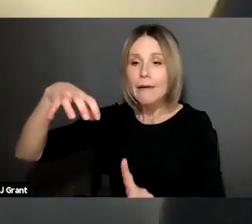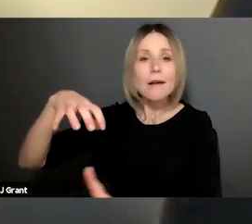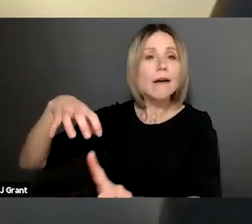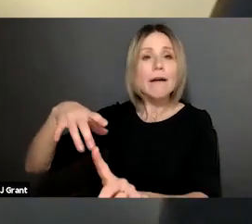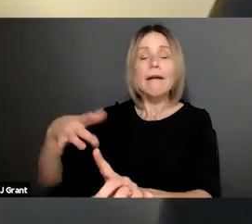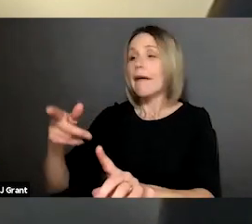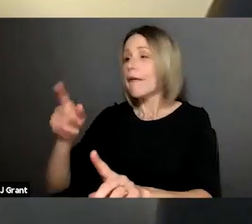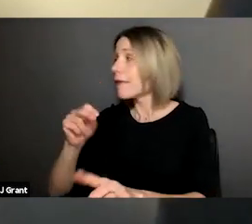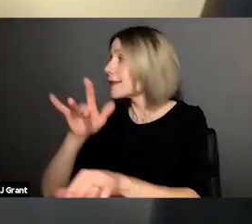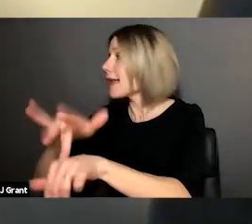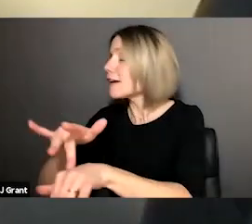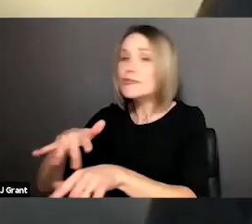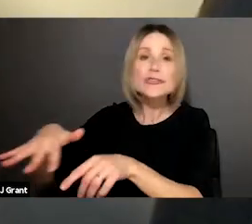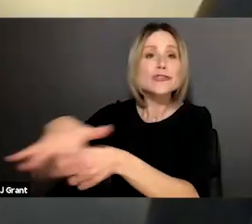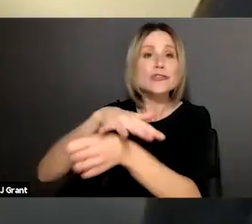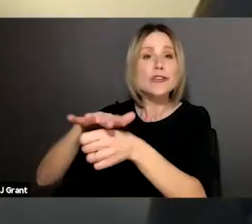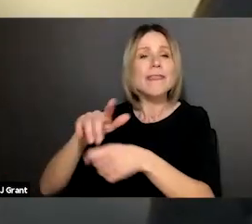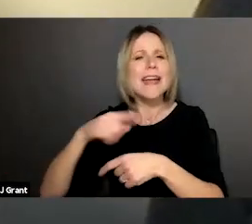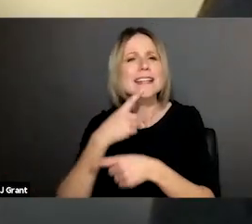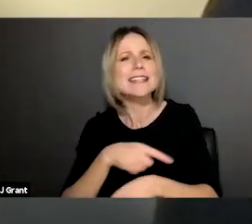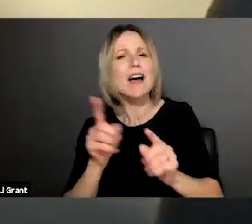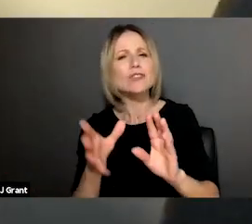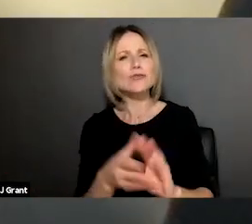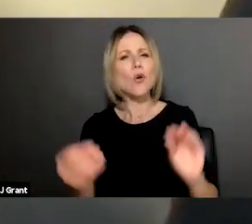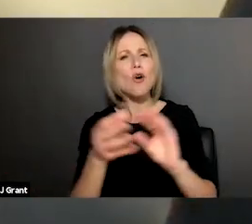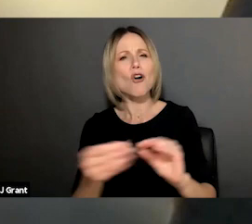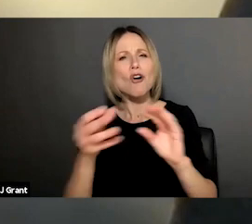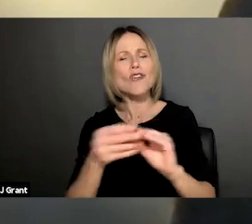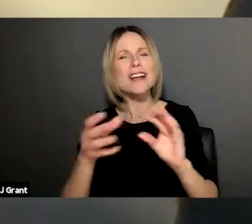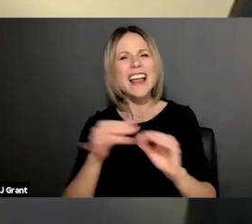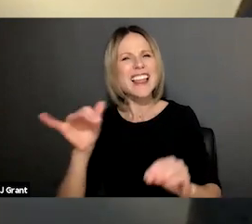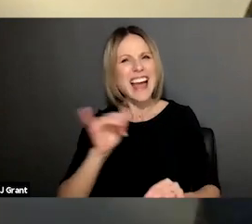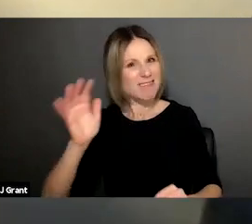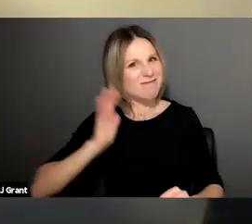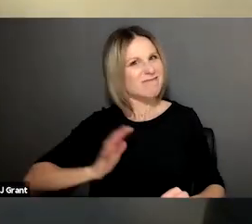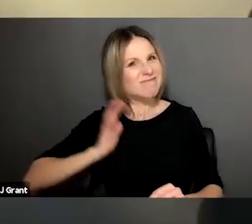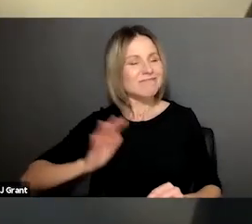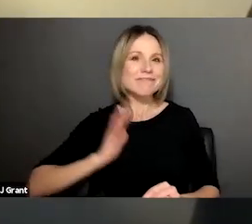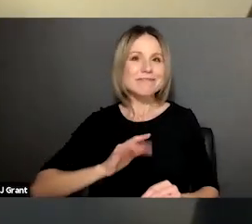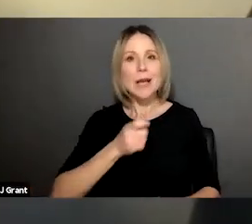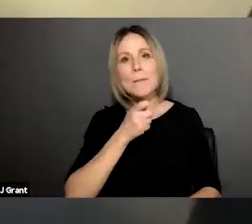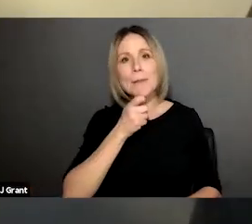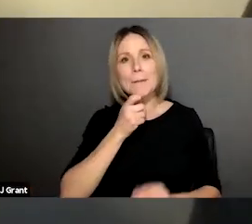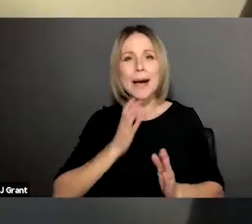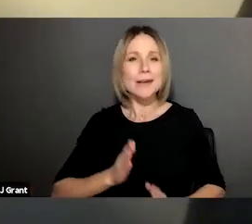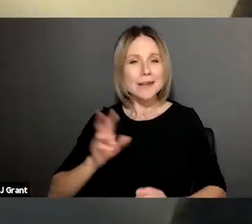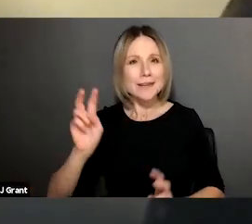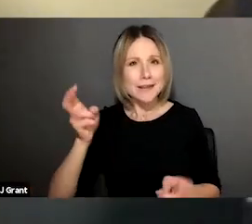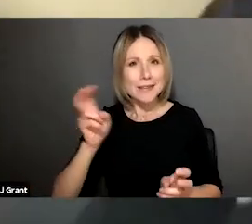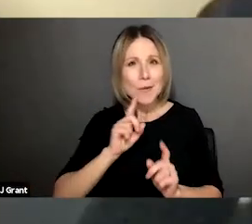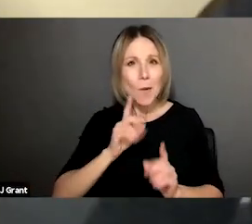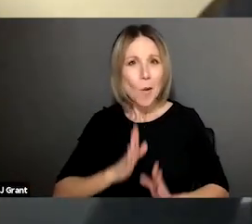as like an old school foreign correspondent. And, you know, what we're able to do now